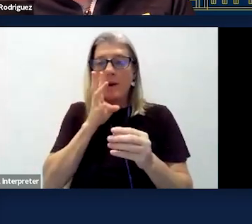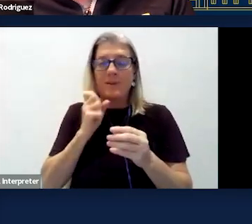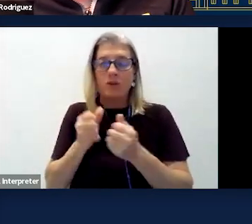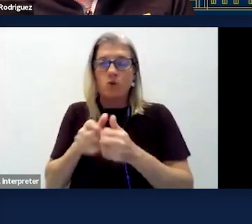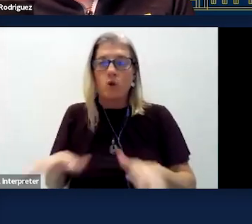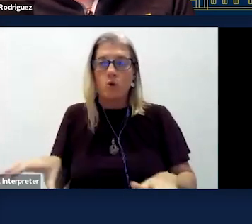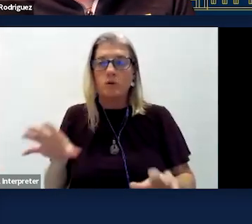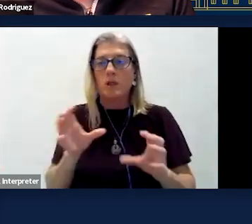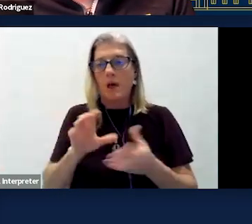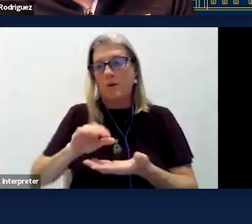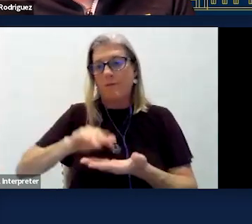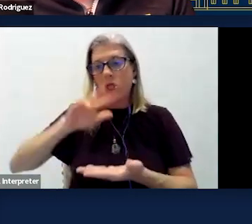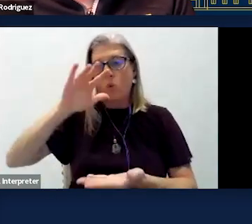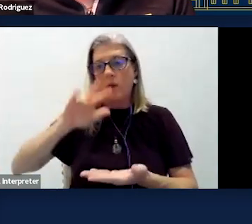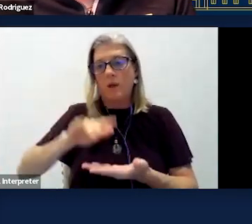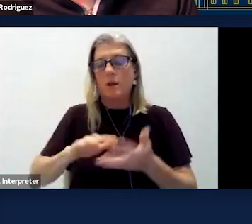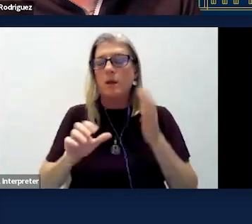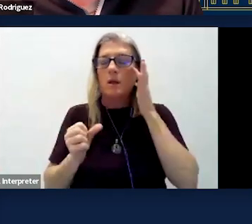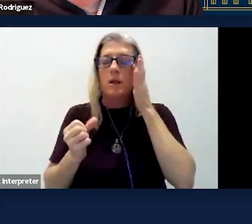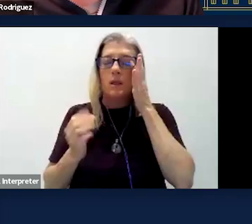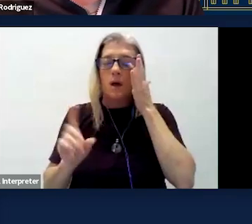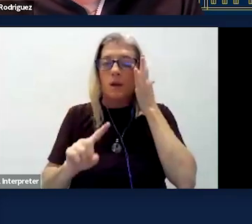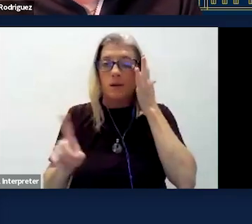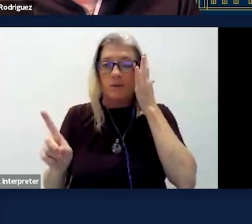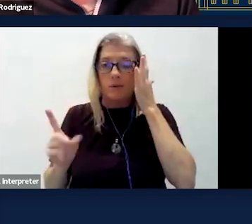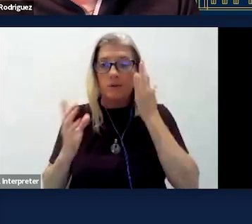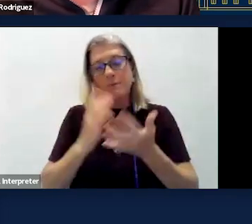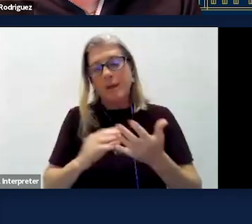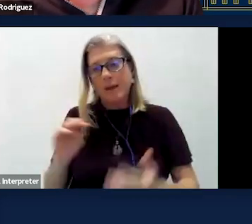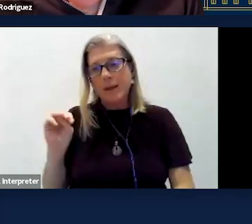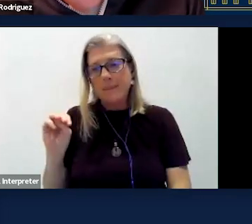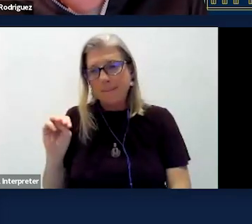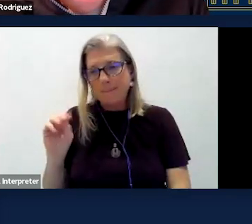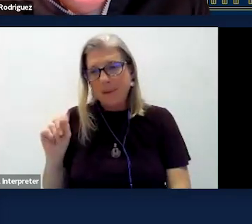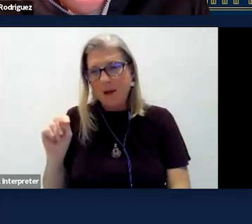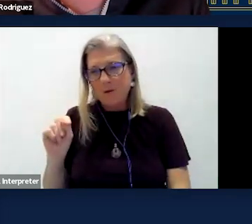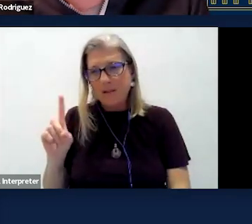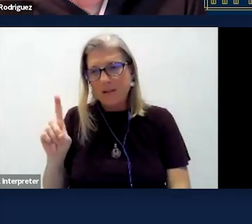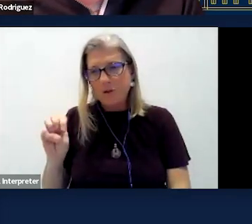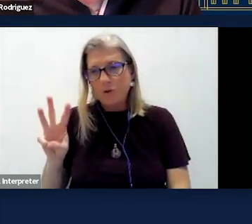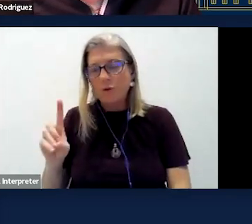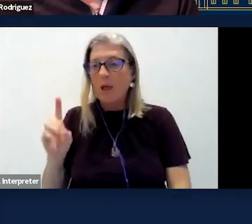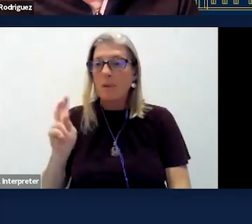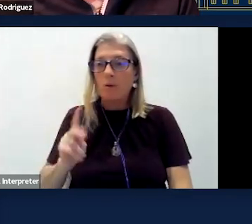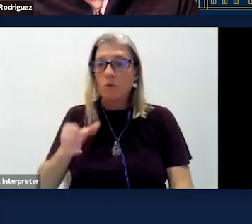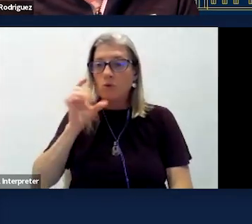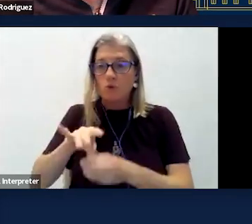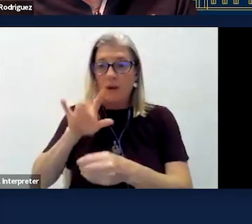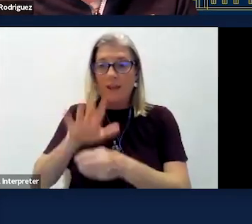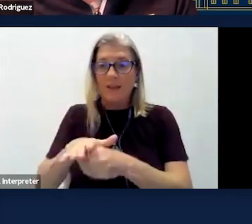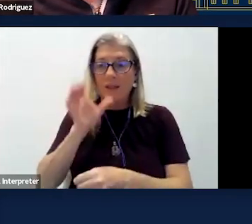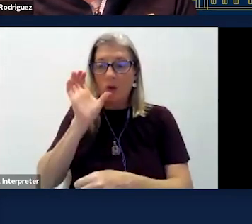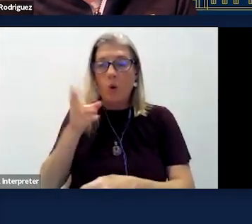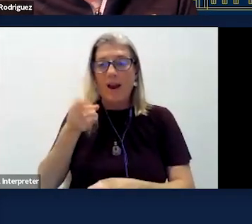like many different, so Mountain Dew, for people who are taking a lot of Mountain Dew or high